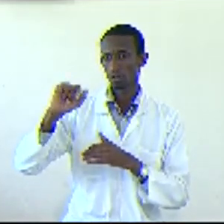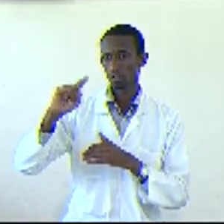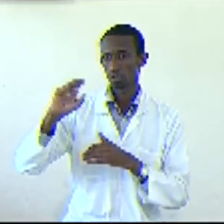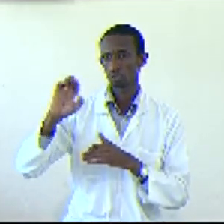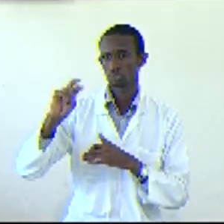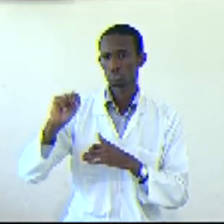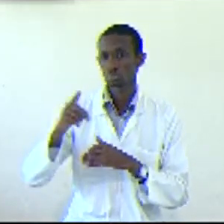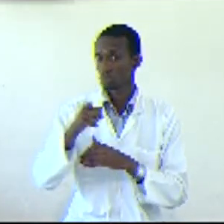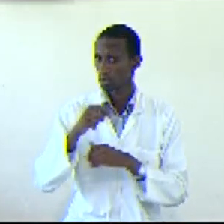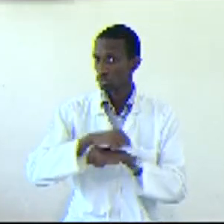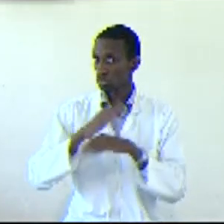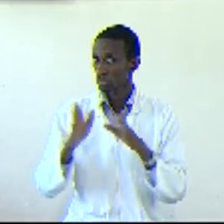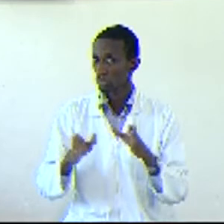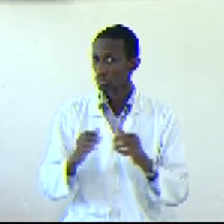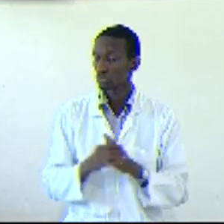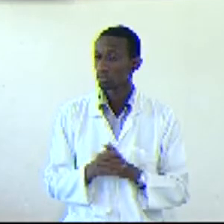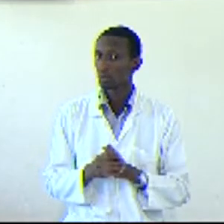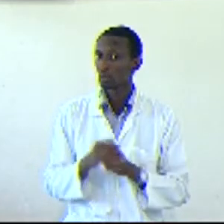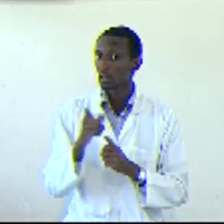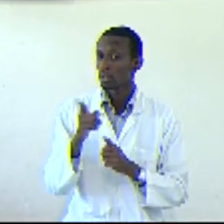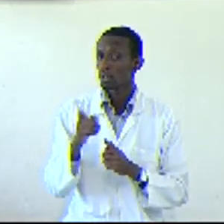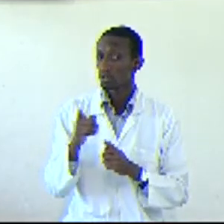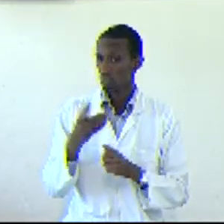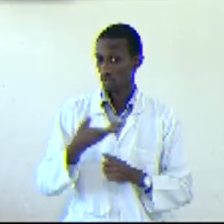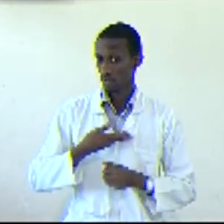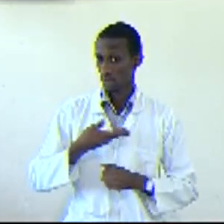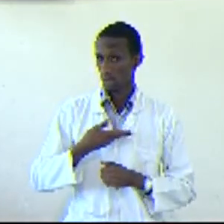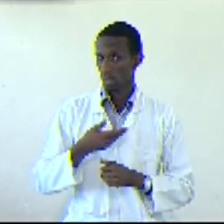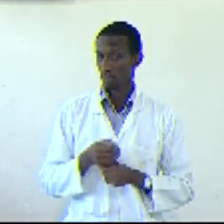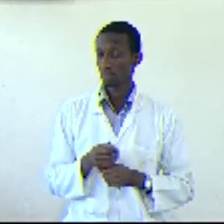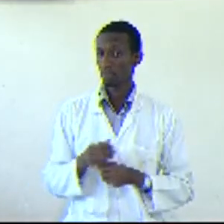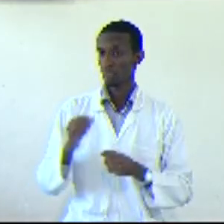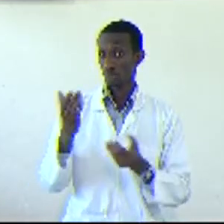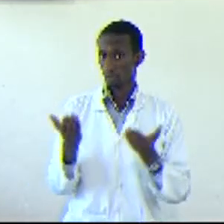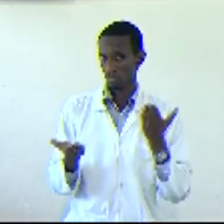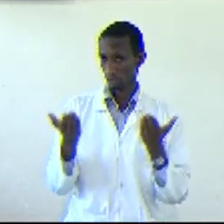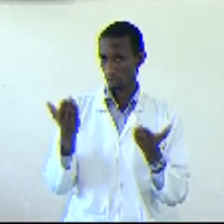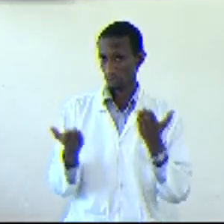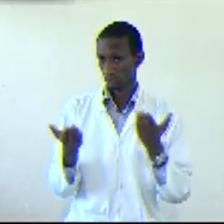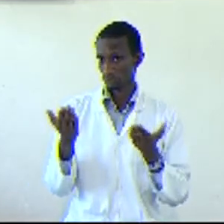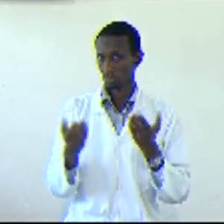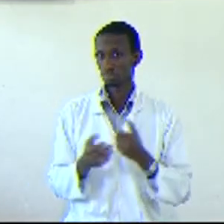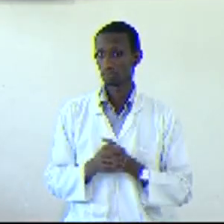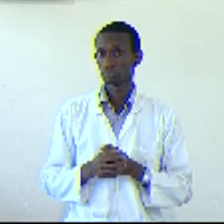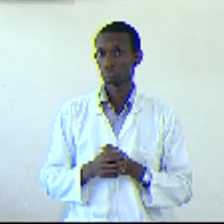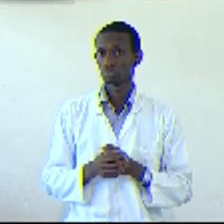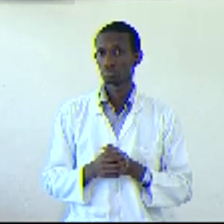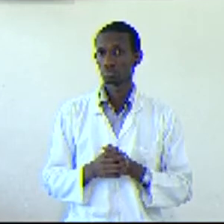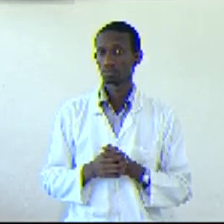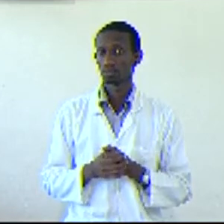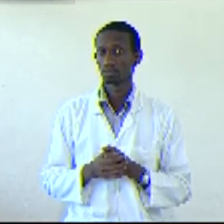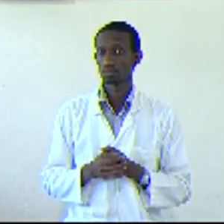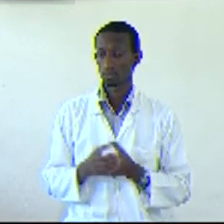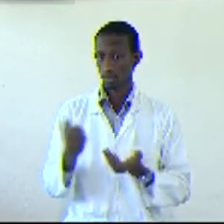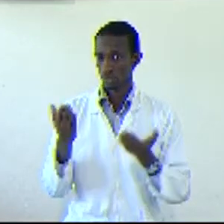Now, students, as what we are saying here, we have a mass of U, this is U1, and this is having a mass